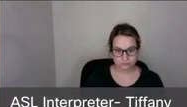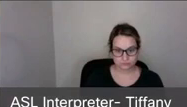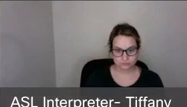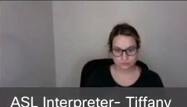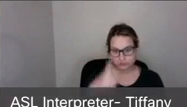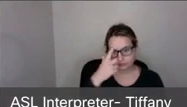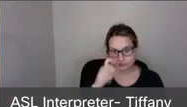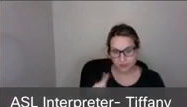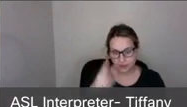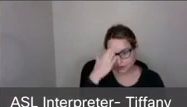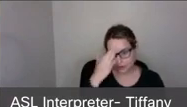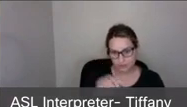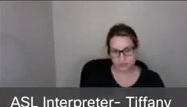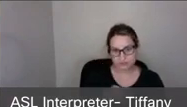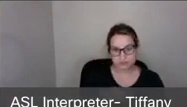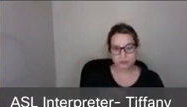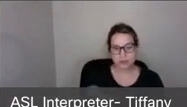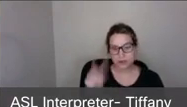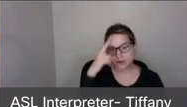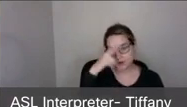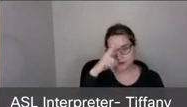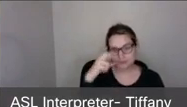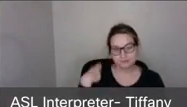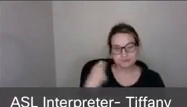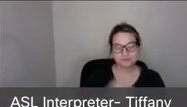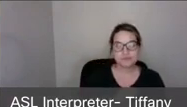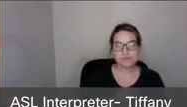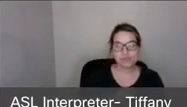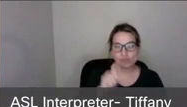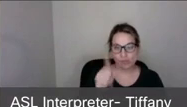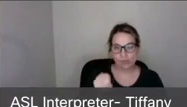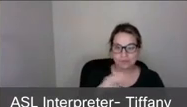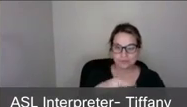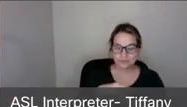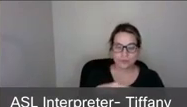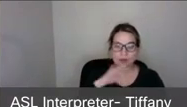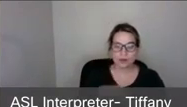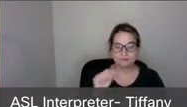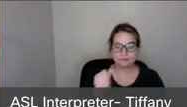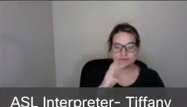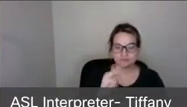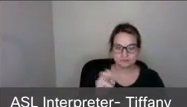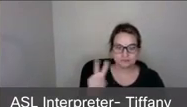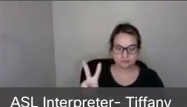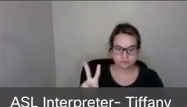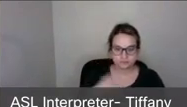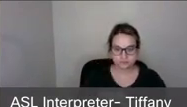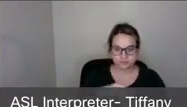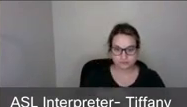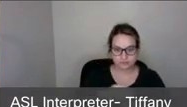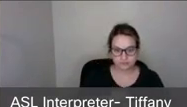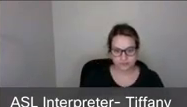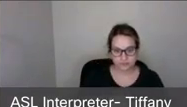because people there know what it means to be Latino or Hispanic. They deserve and should be able to vote with all Maryville folks who vote with Hispanic folks. Also